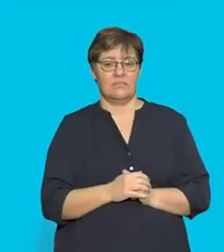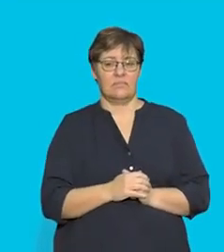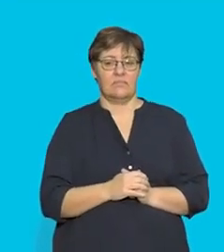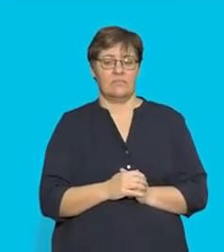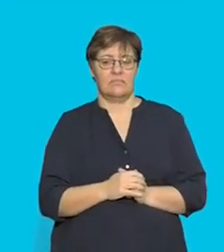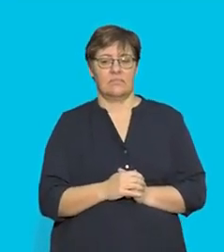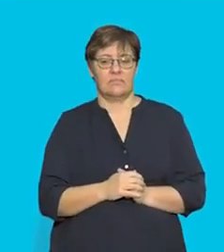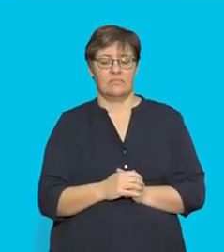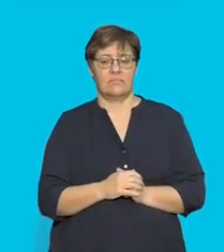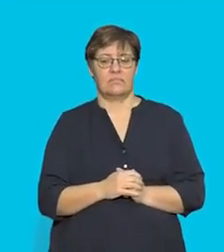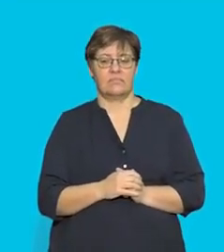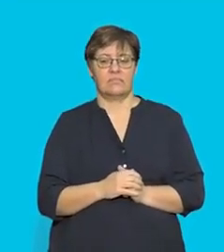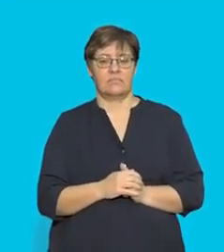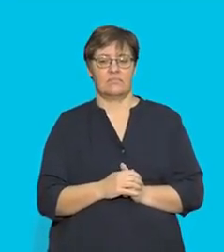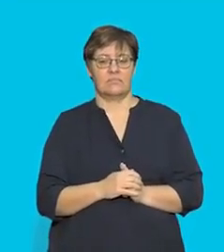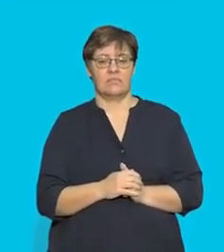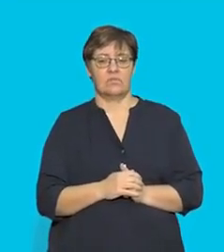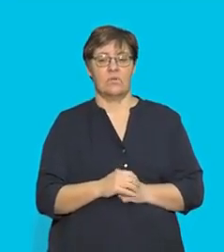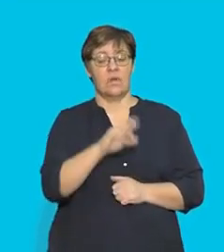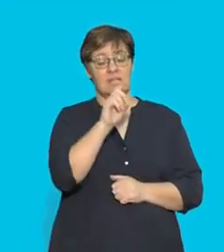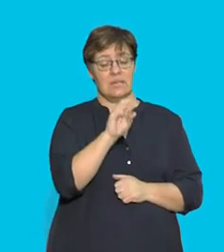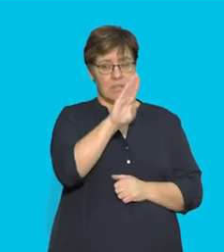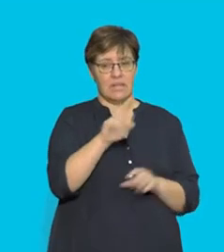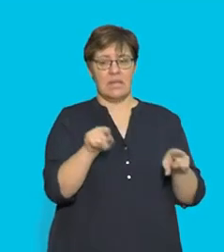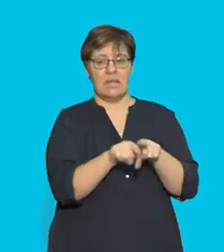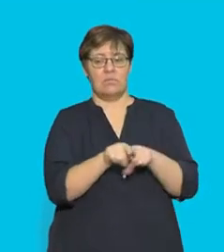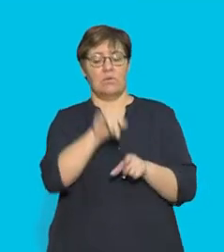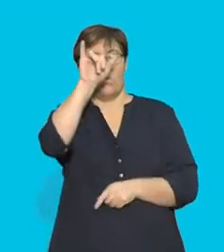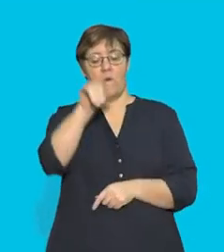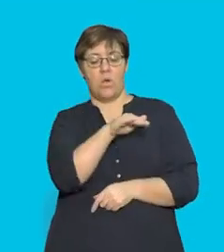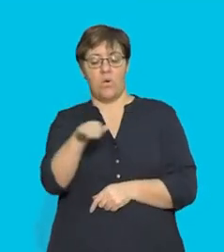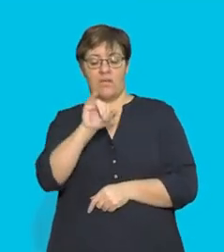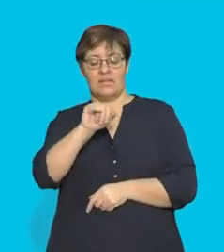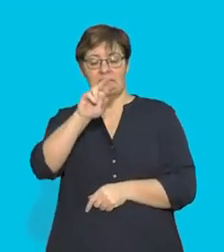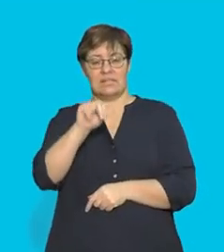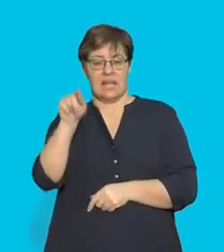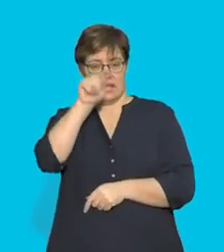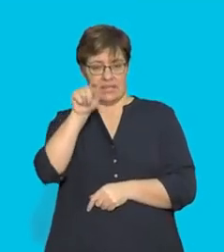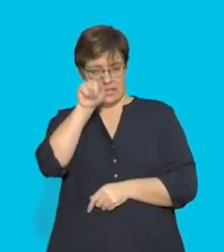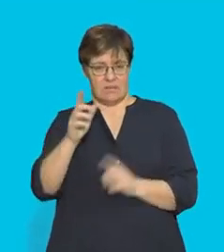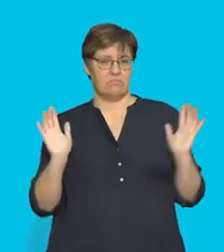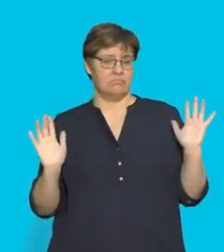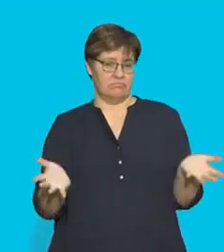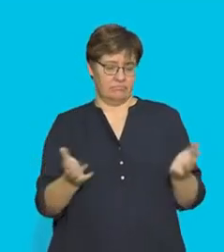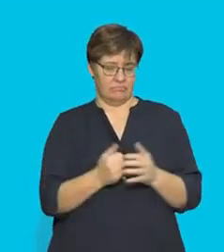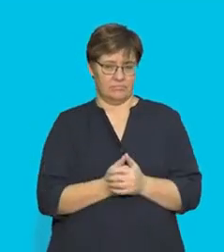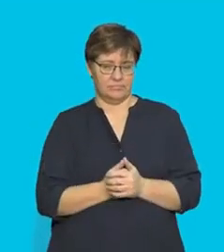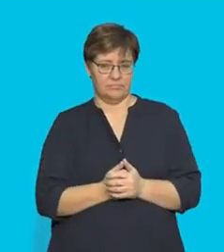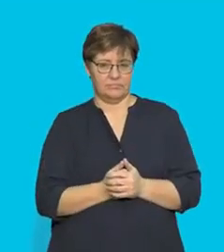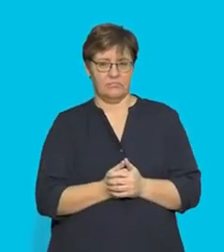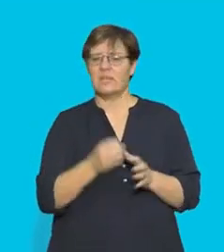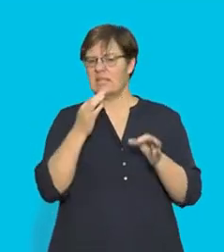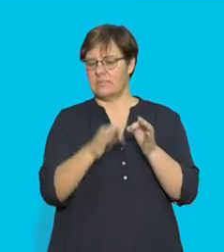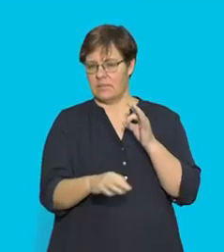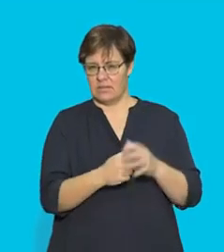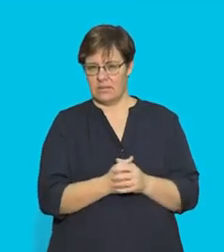okay? And so dB is just y over sine of theta. So we've answered that question. Pretty simple. But